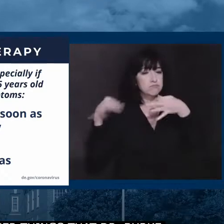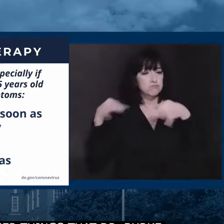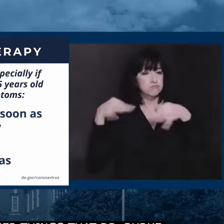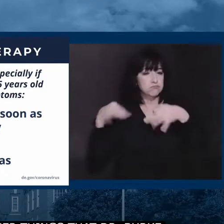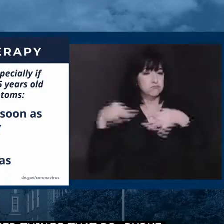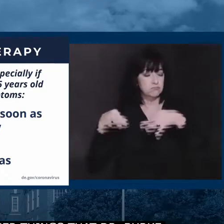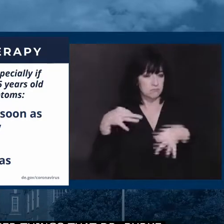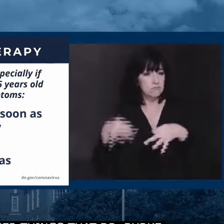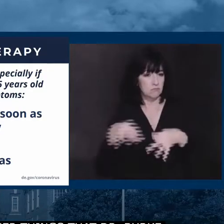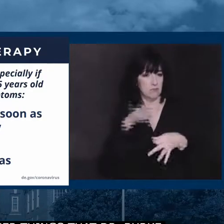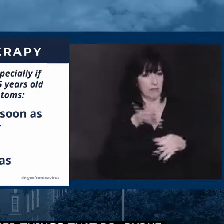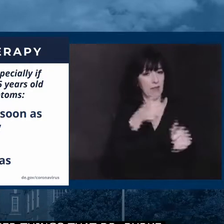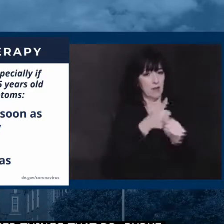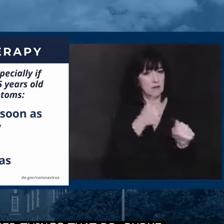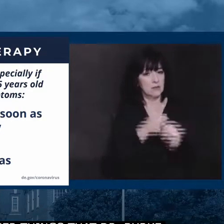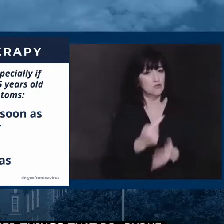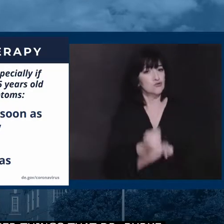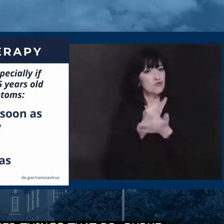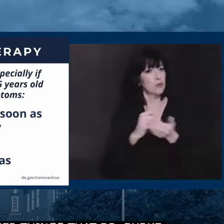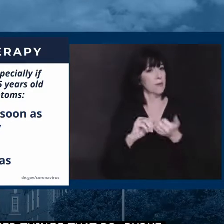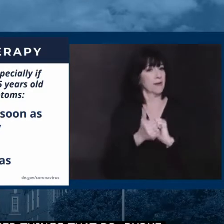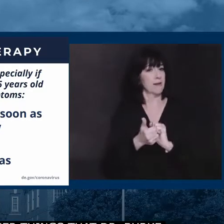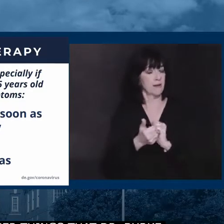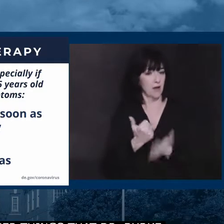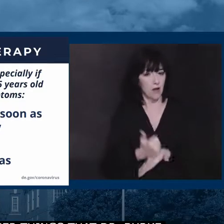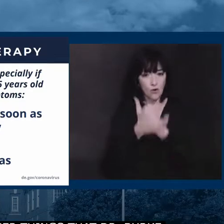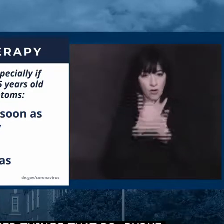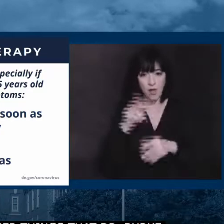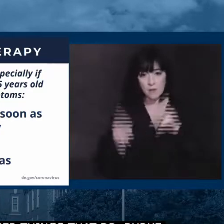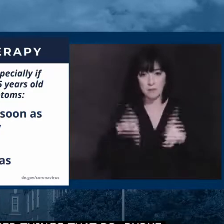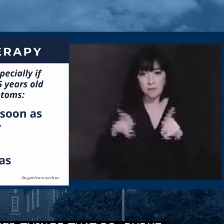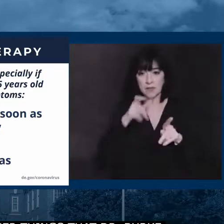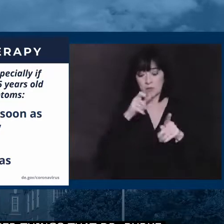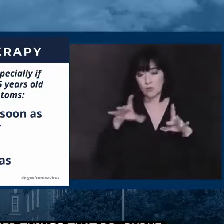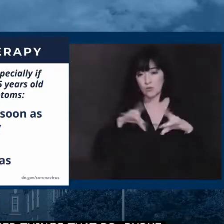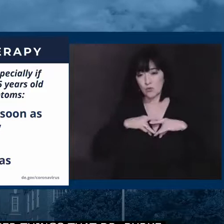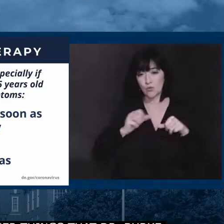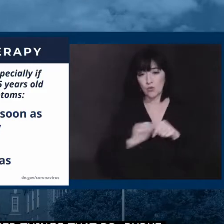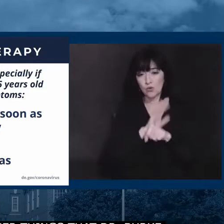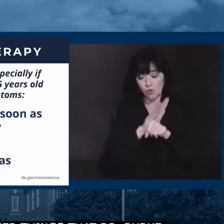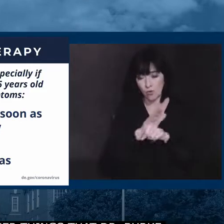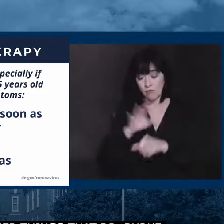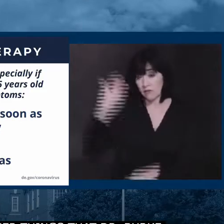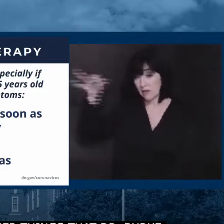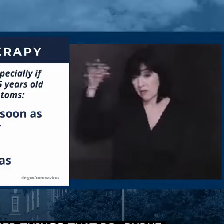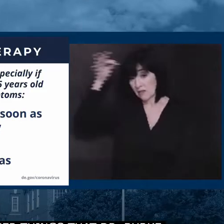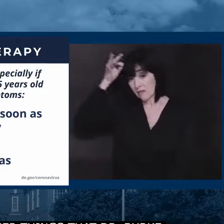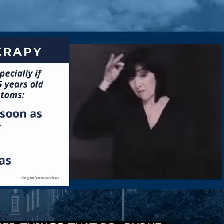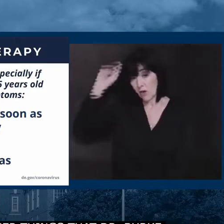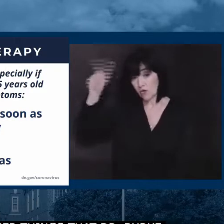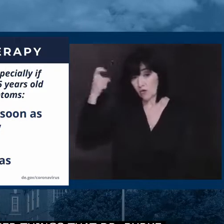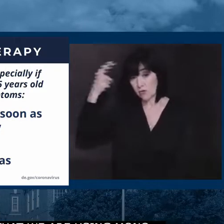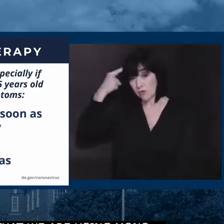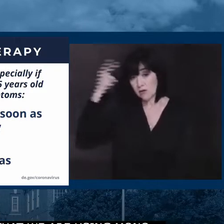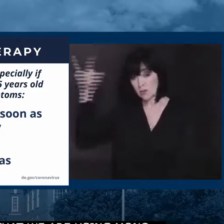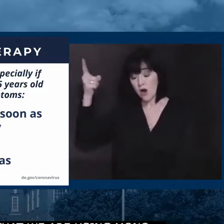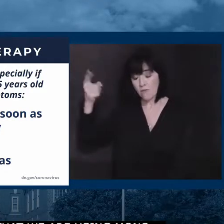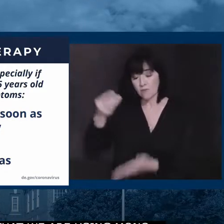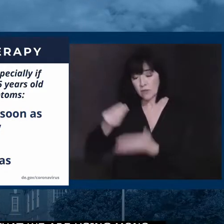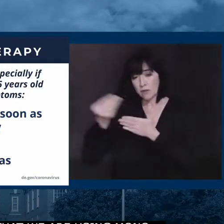really effective treatment. It's proven to be the case. The federal government has purchased most of those